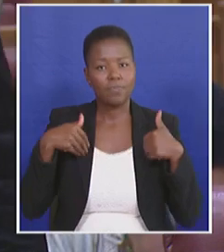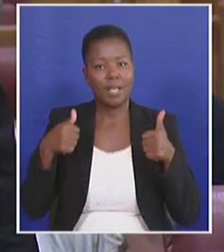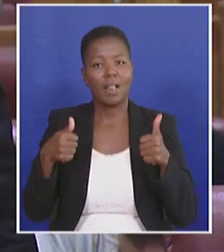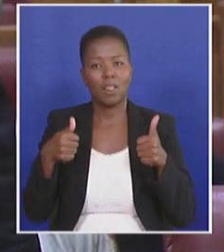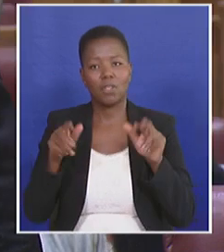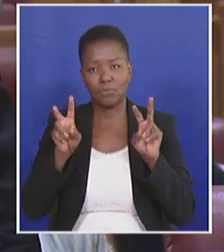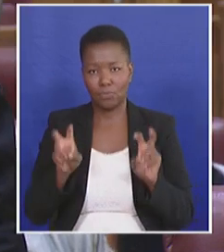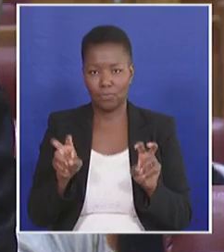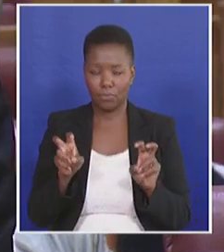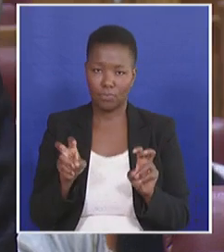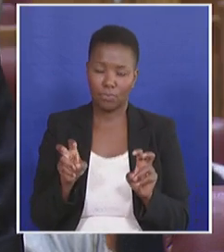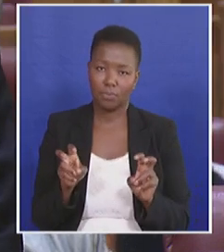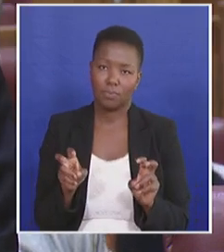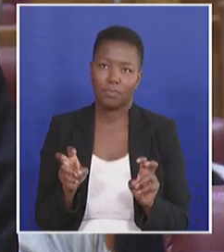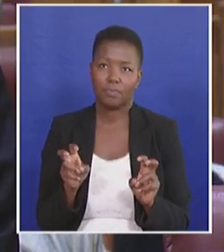wellness,